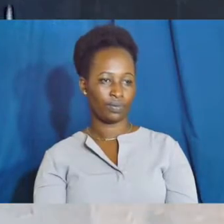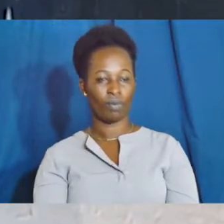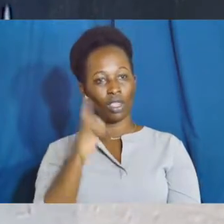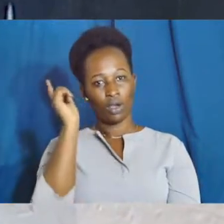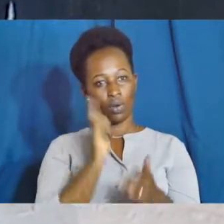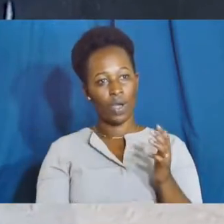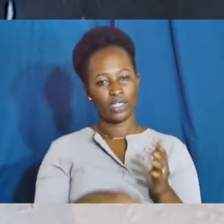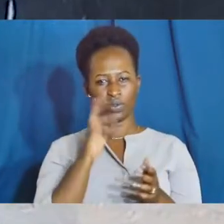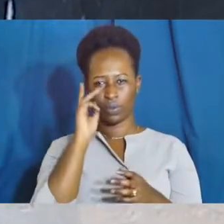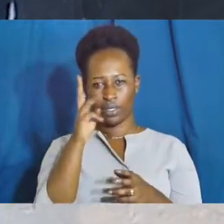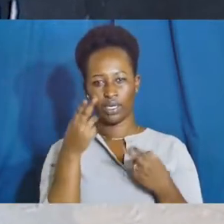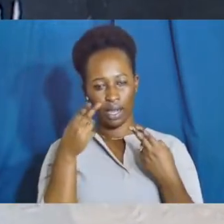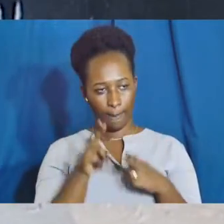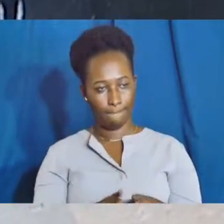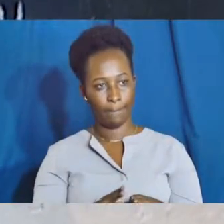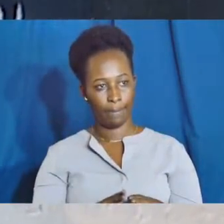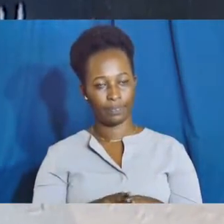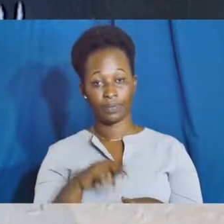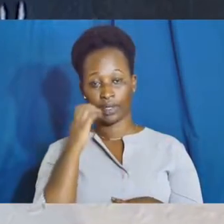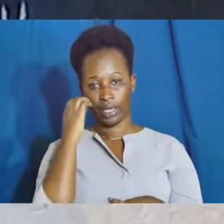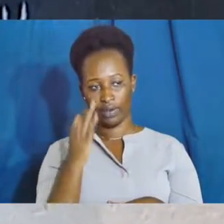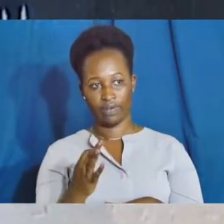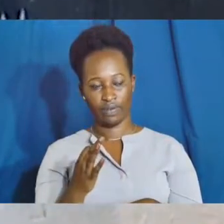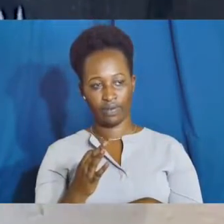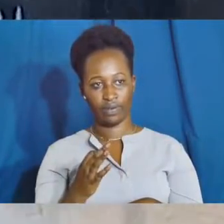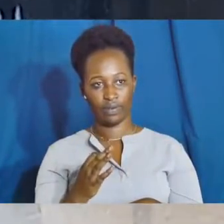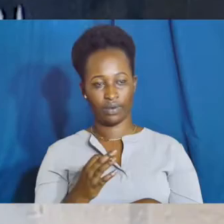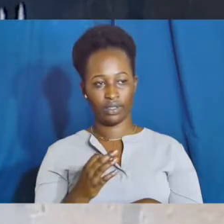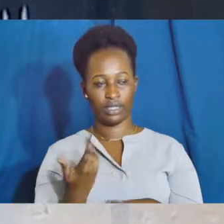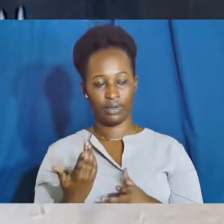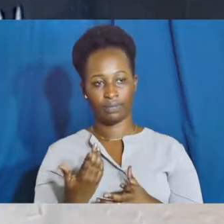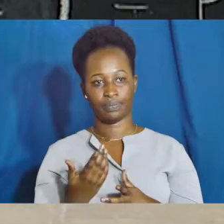what will happen if the lizard